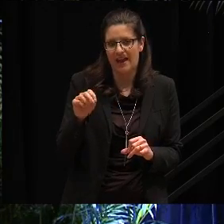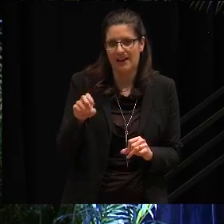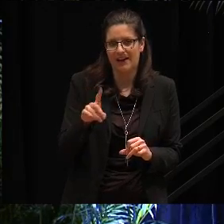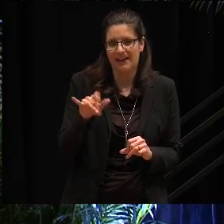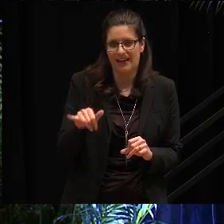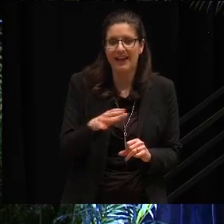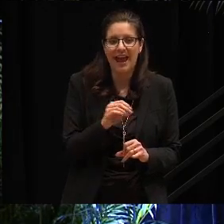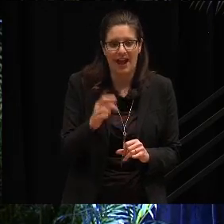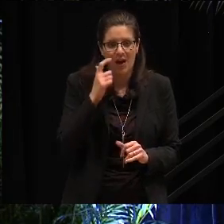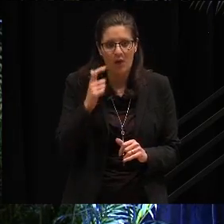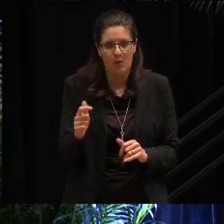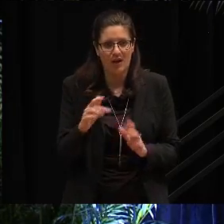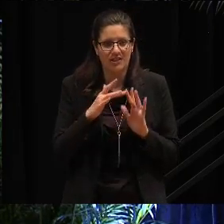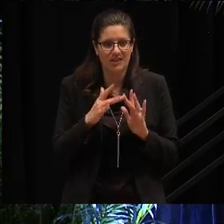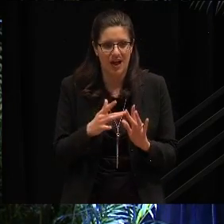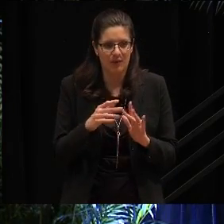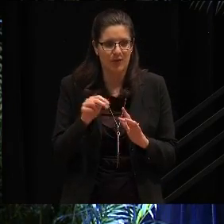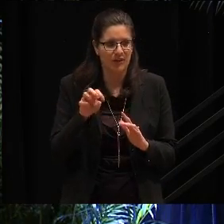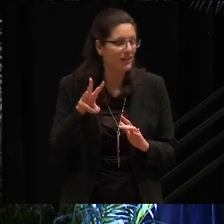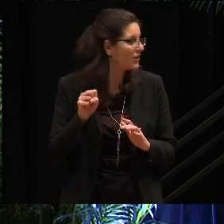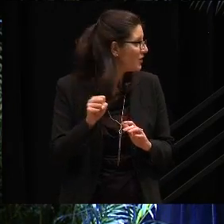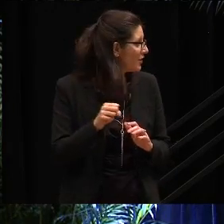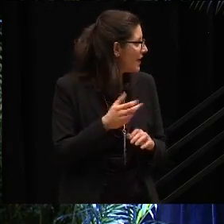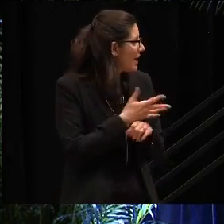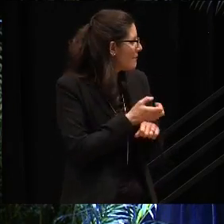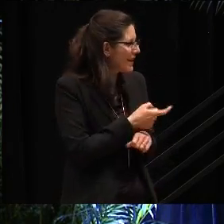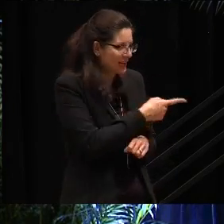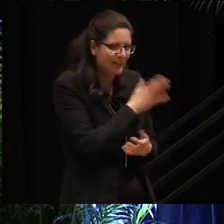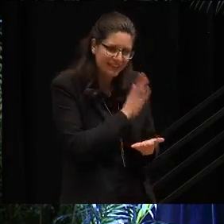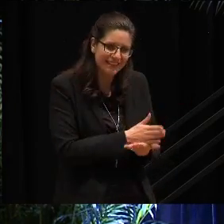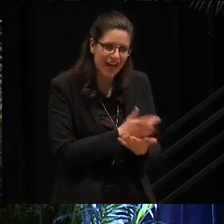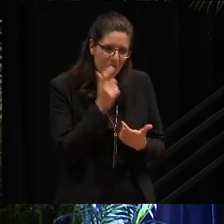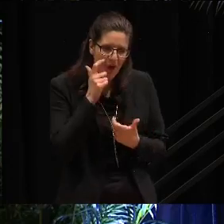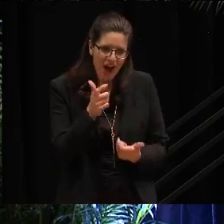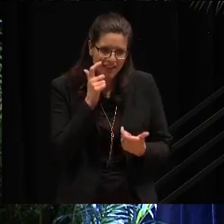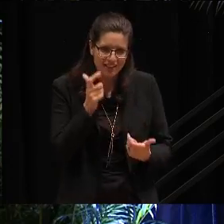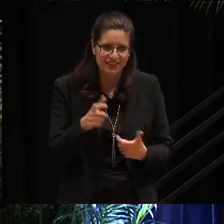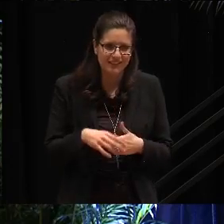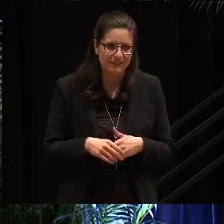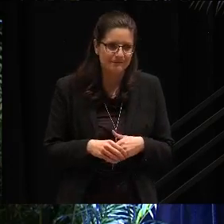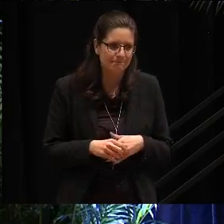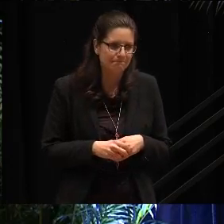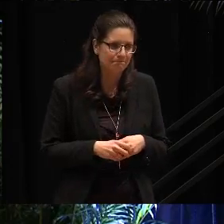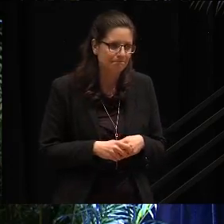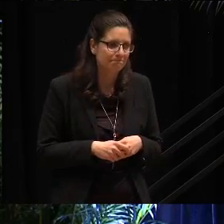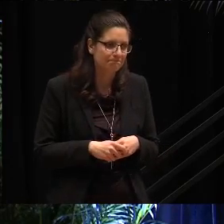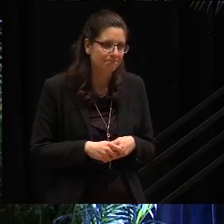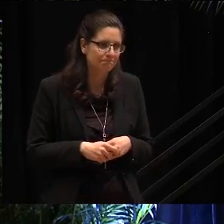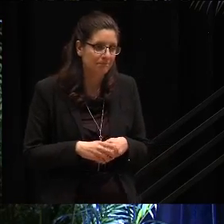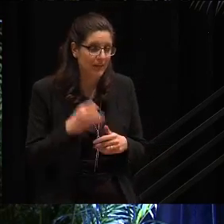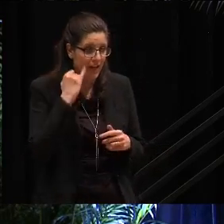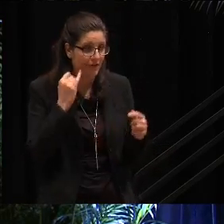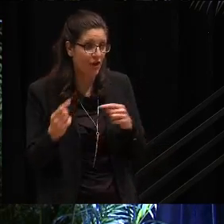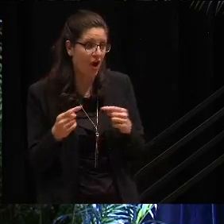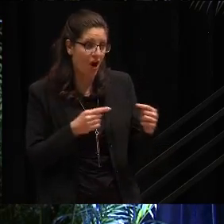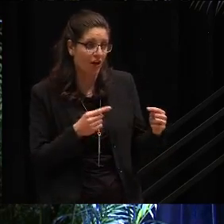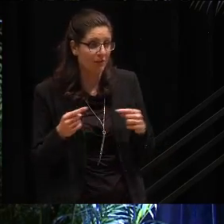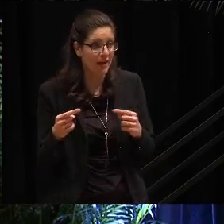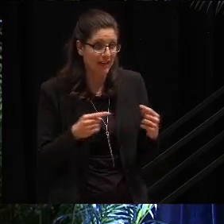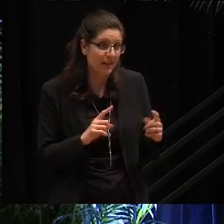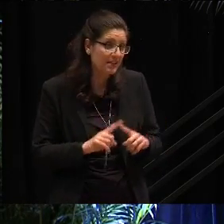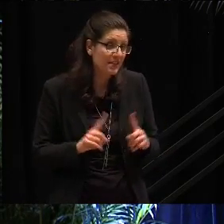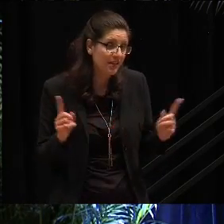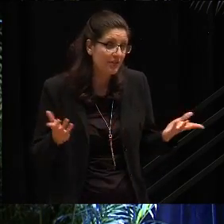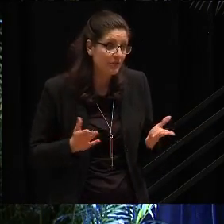does. And I beg you to stop doing all three. And it's hard. It's hard to do all three. And if your argument, the difference is, well,